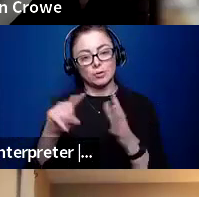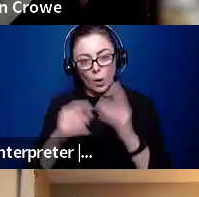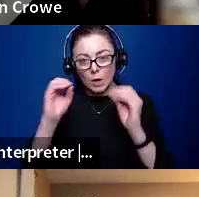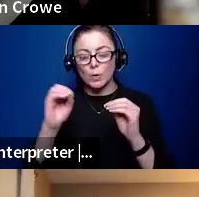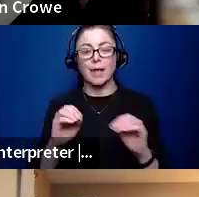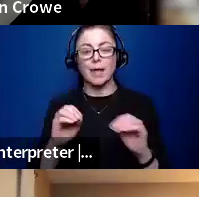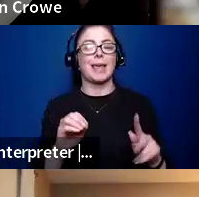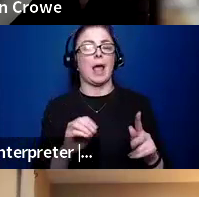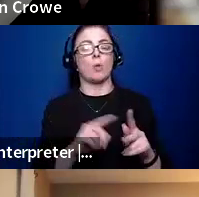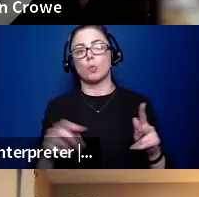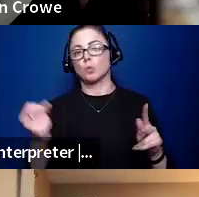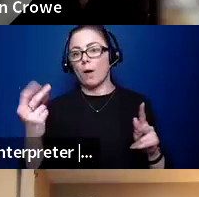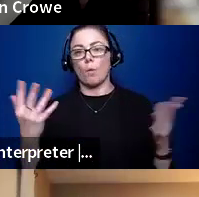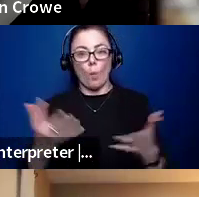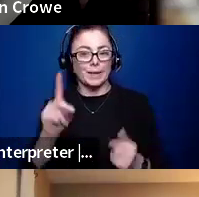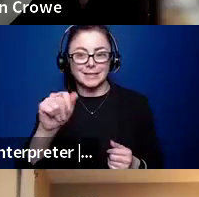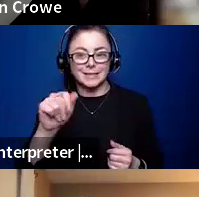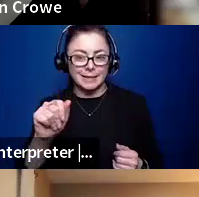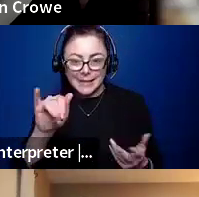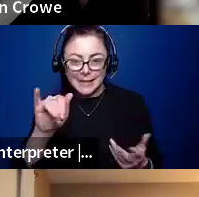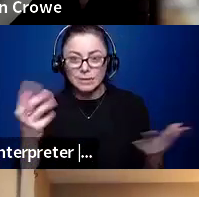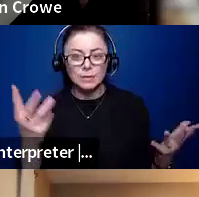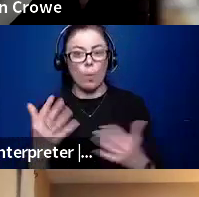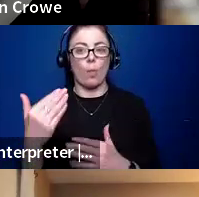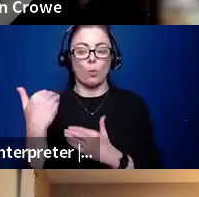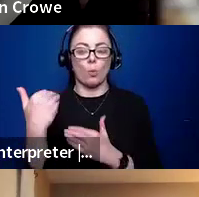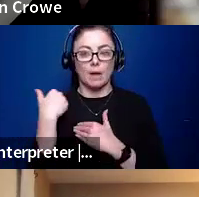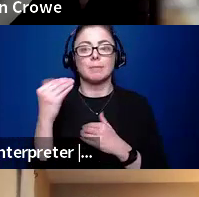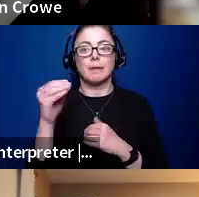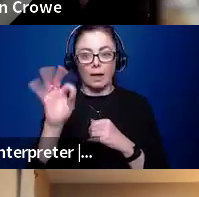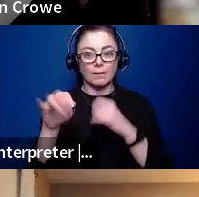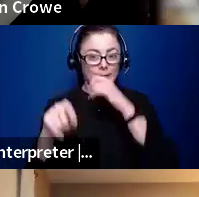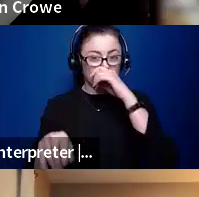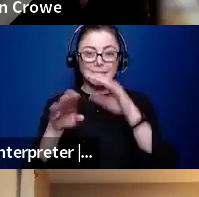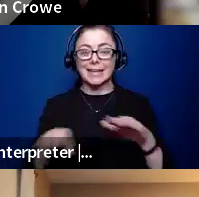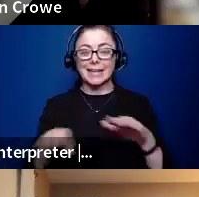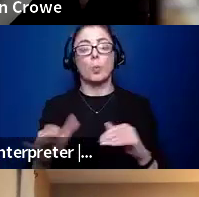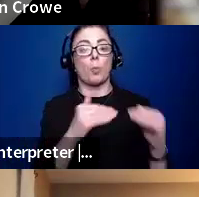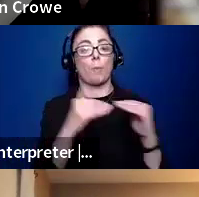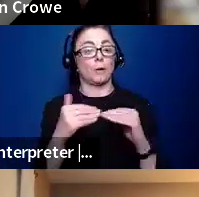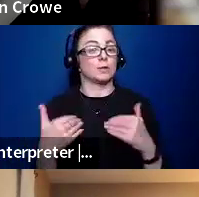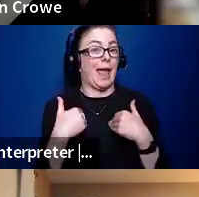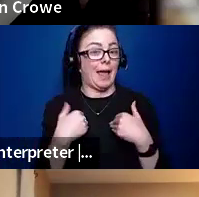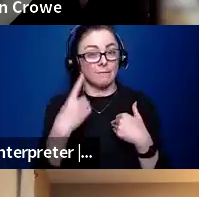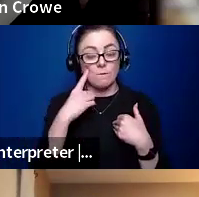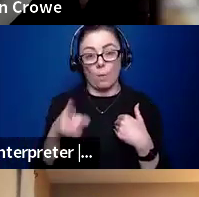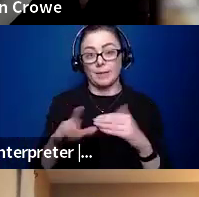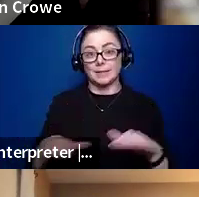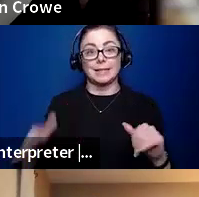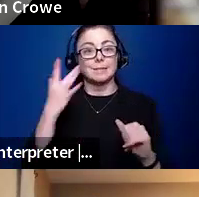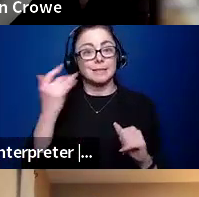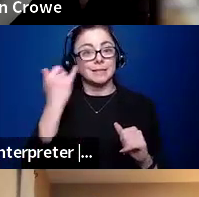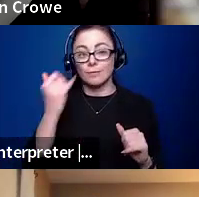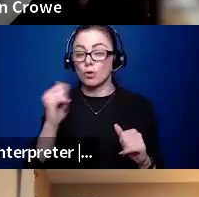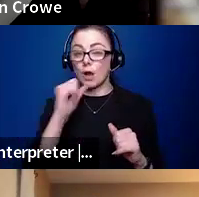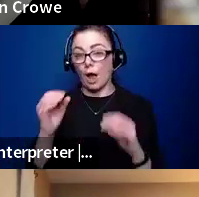12 about what disabilities is and what the responsibility of these kids and their peers have to these kids. Because if they're not